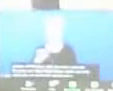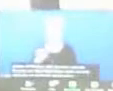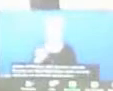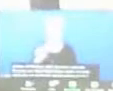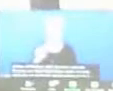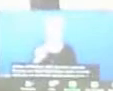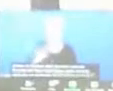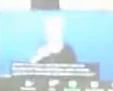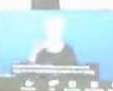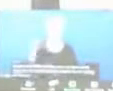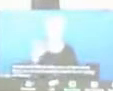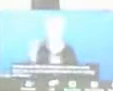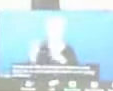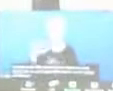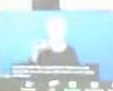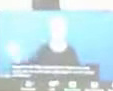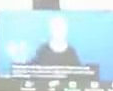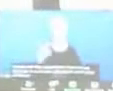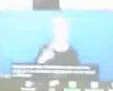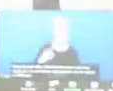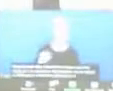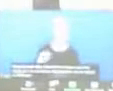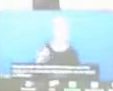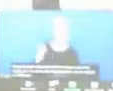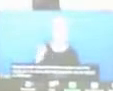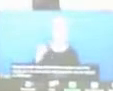in, so thank you to Sasha as well. You played a role in this too.